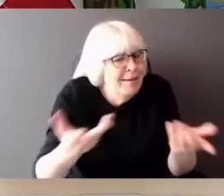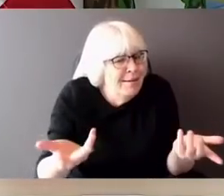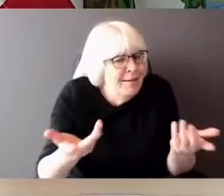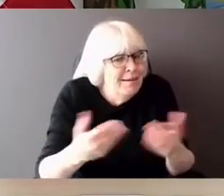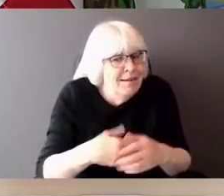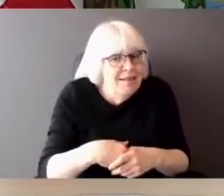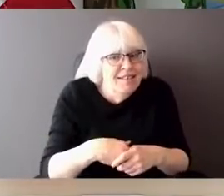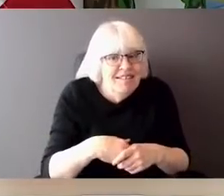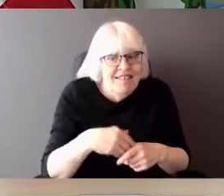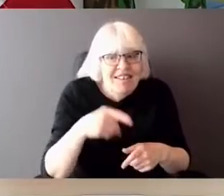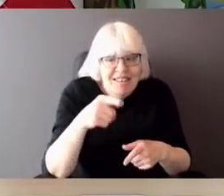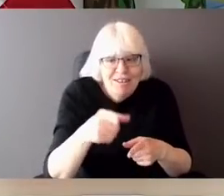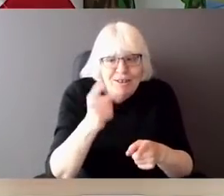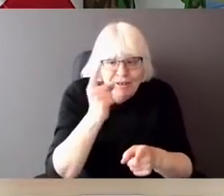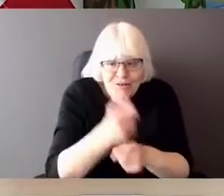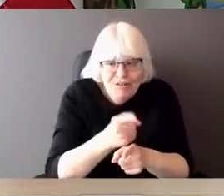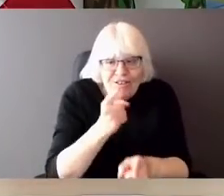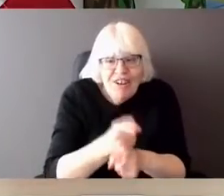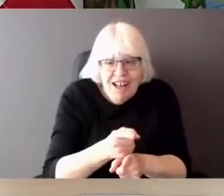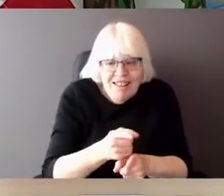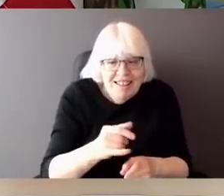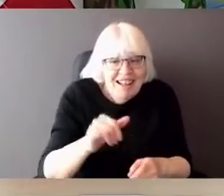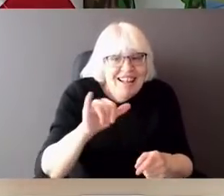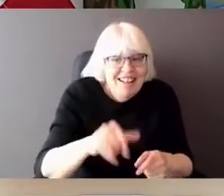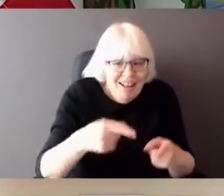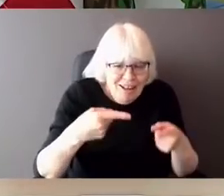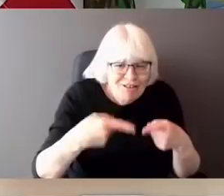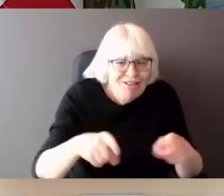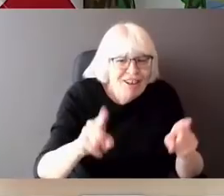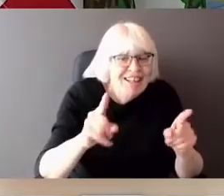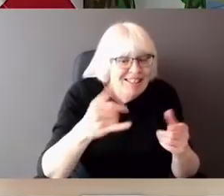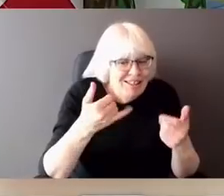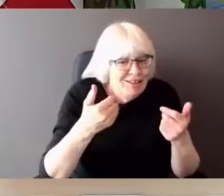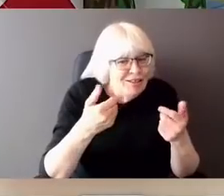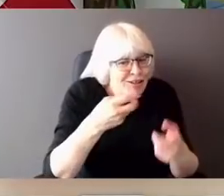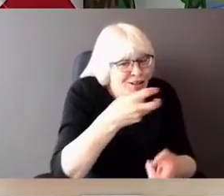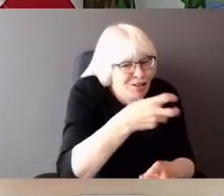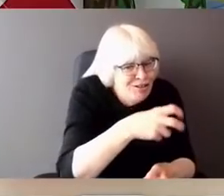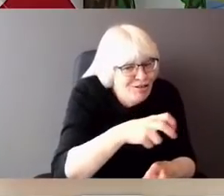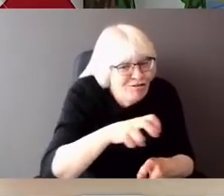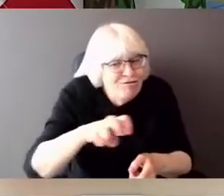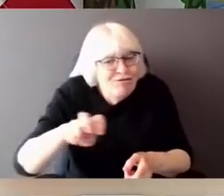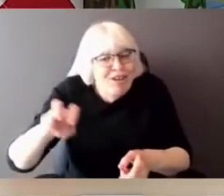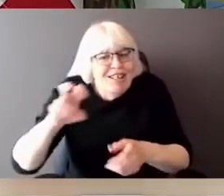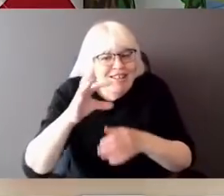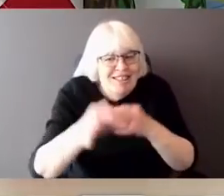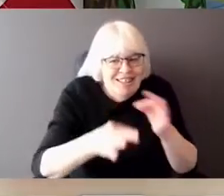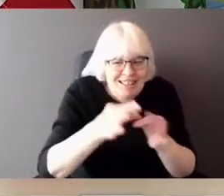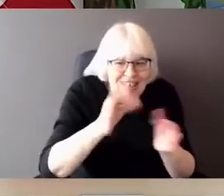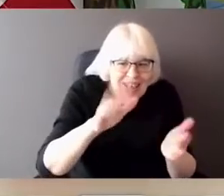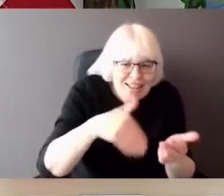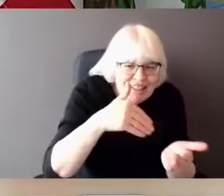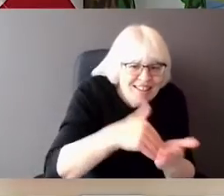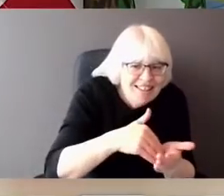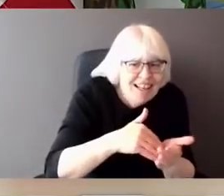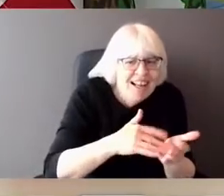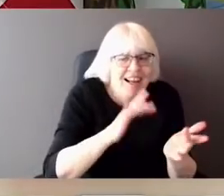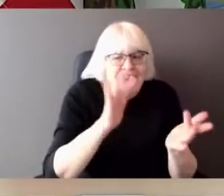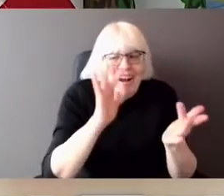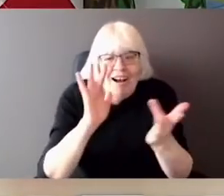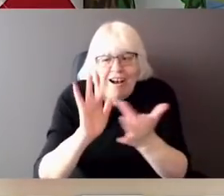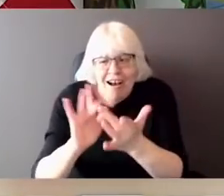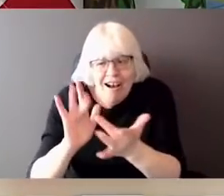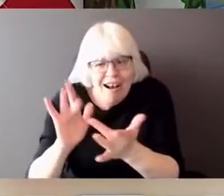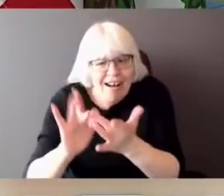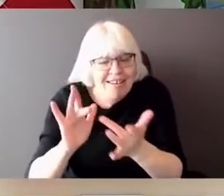it. So that's the testing and the case and contact management. And I would also anticipate